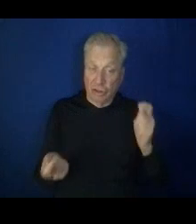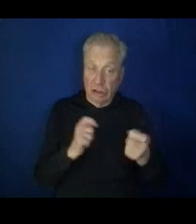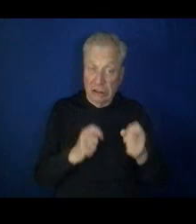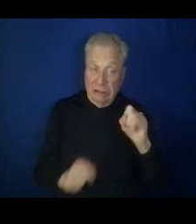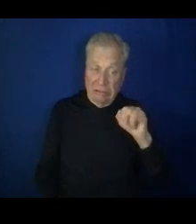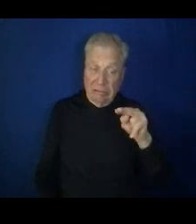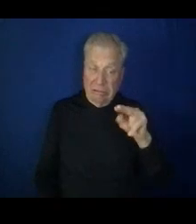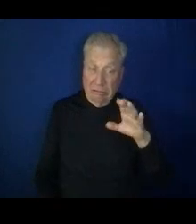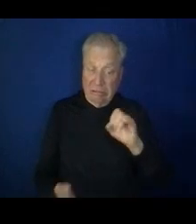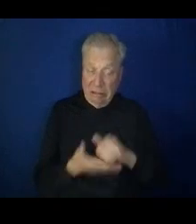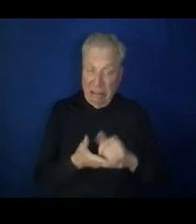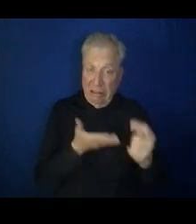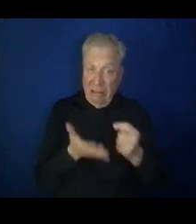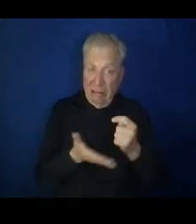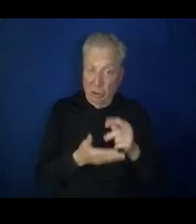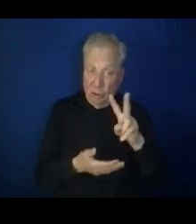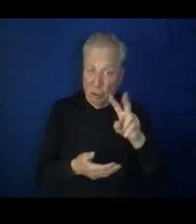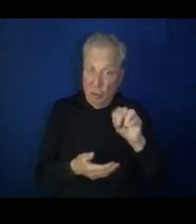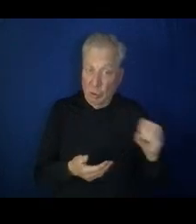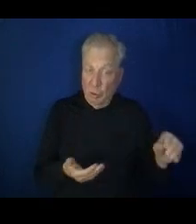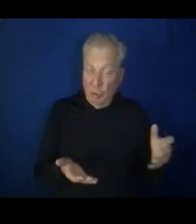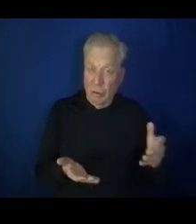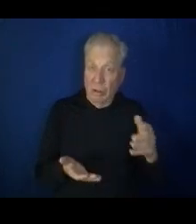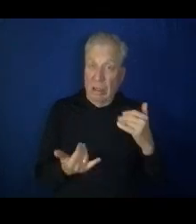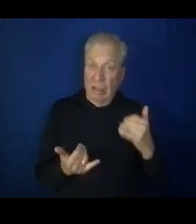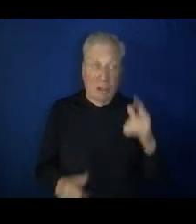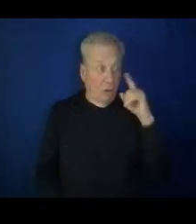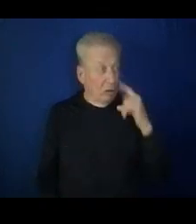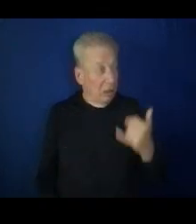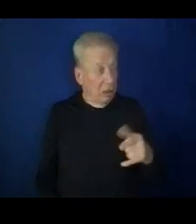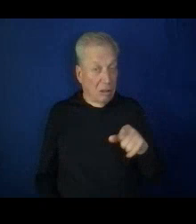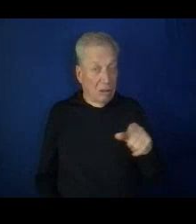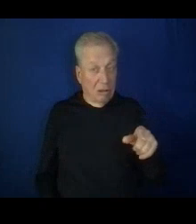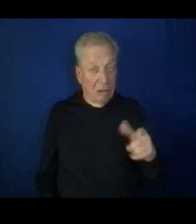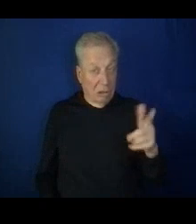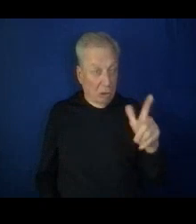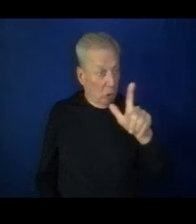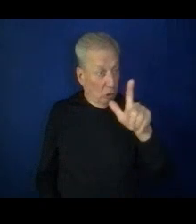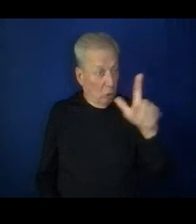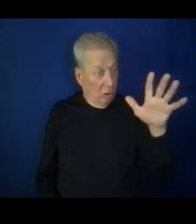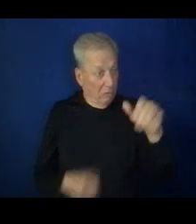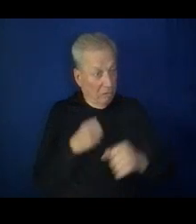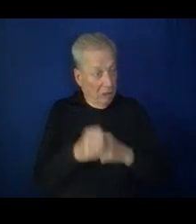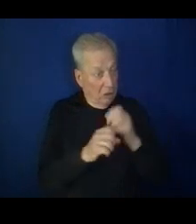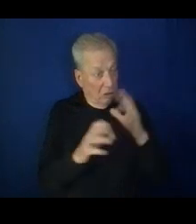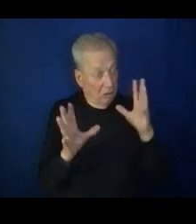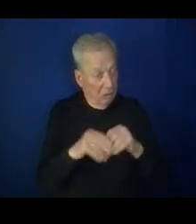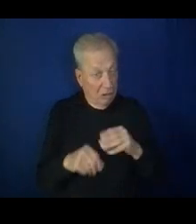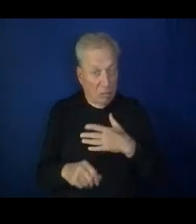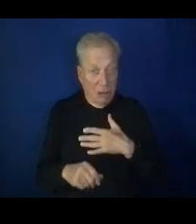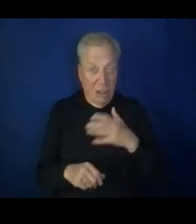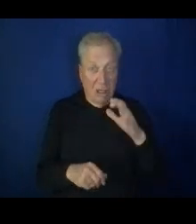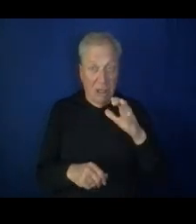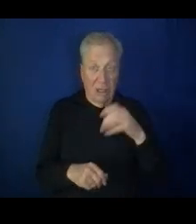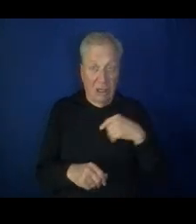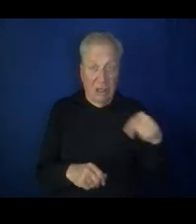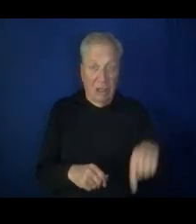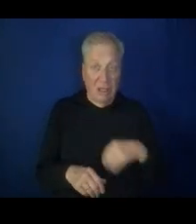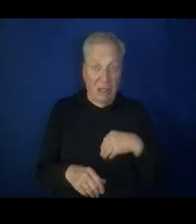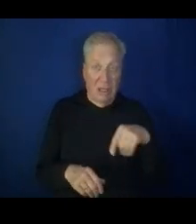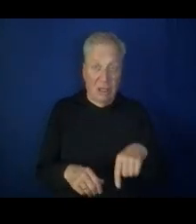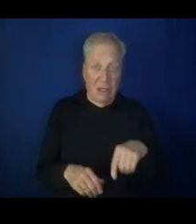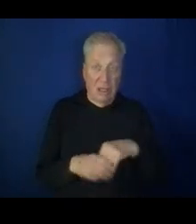that time. For 24 years, most of my career in Yellowstone, I came here in